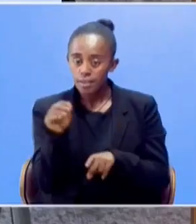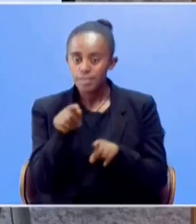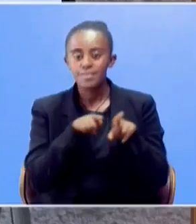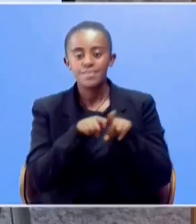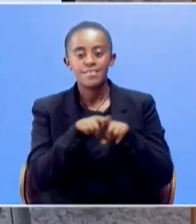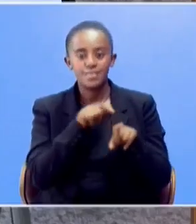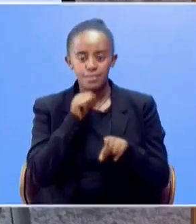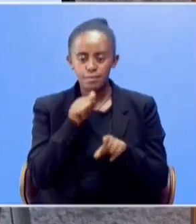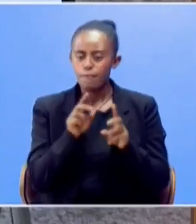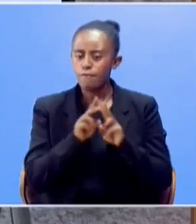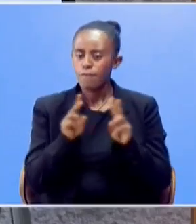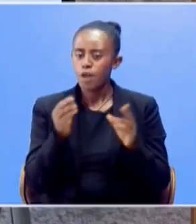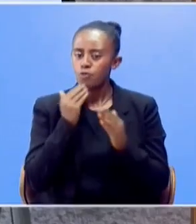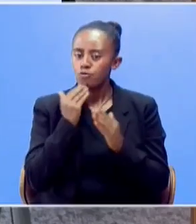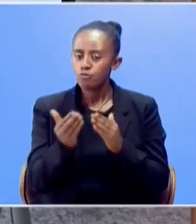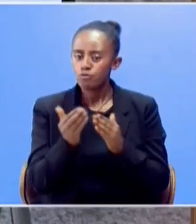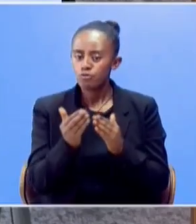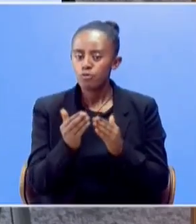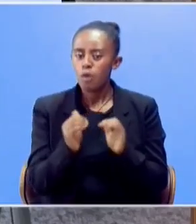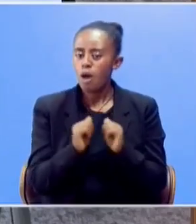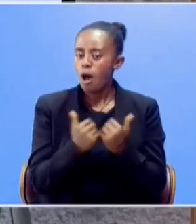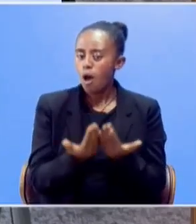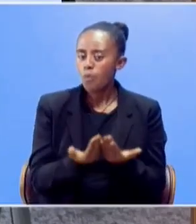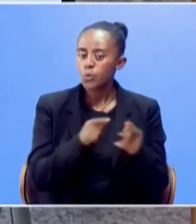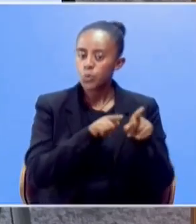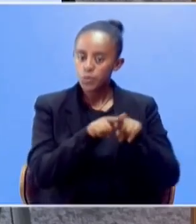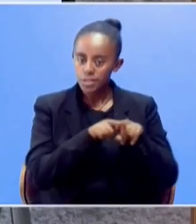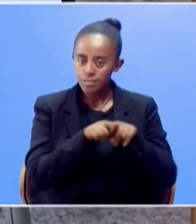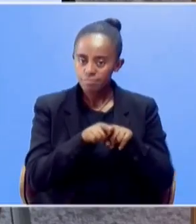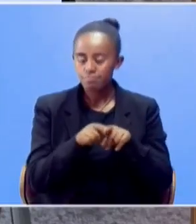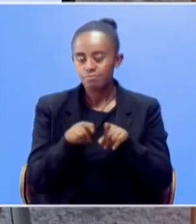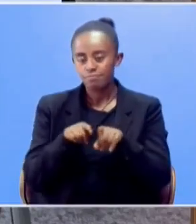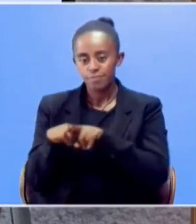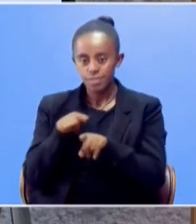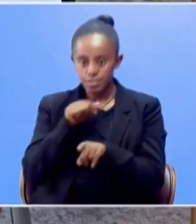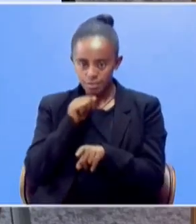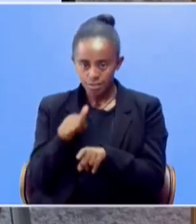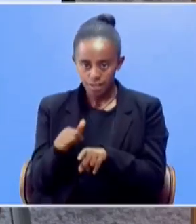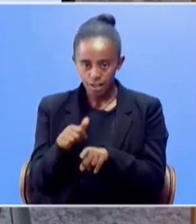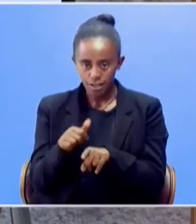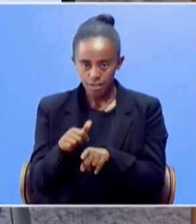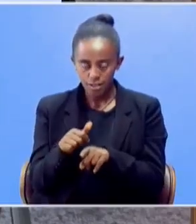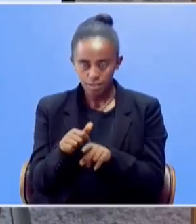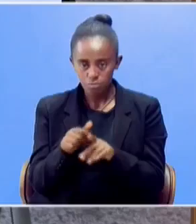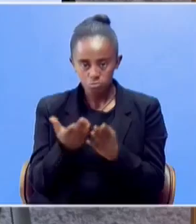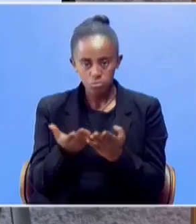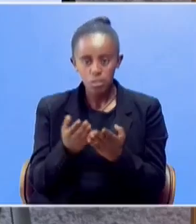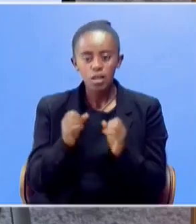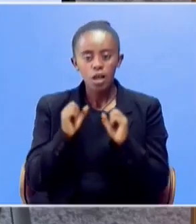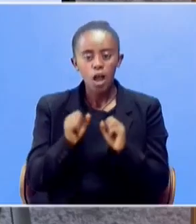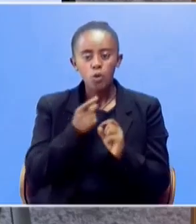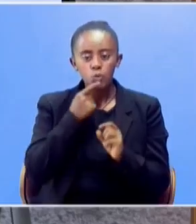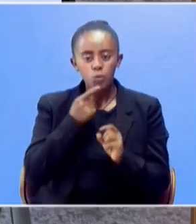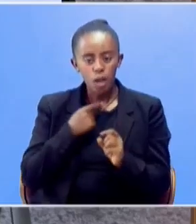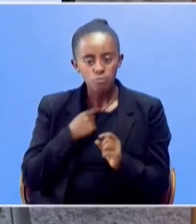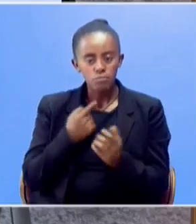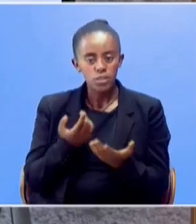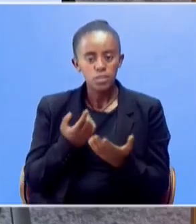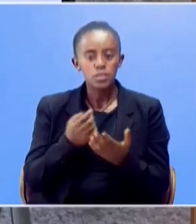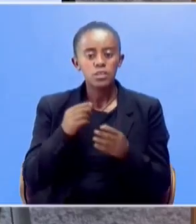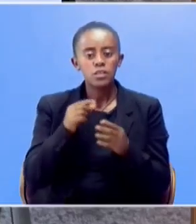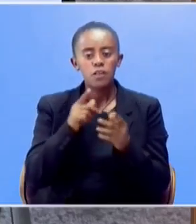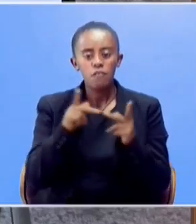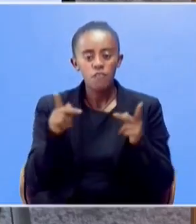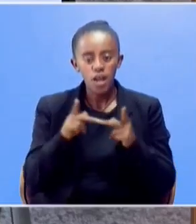disagree. Very good. Yes, we have seen how to agree and how to disagree. Can you tell me the common phrases that are